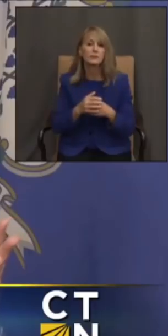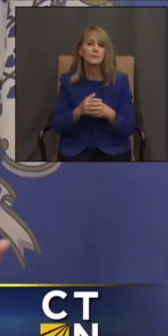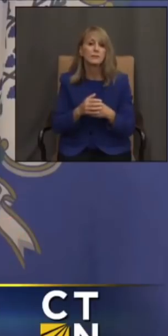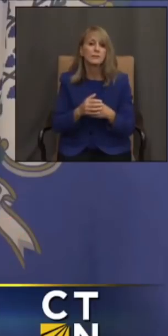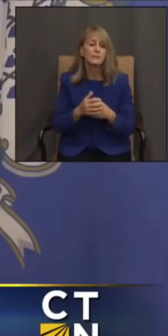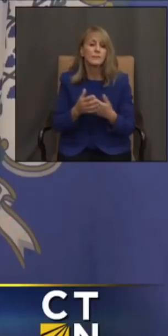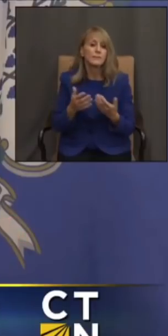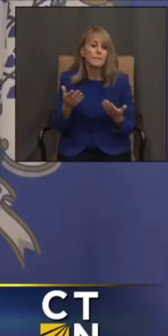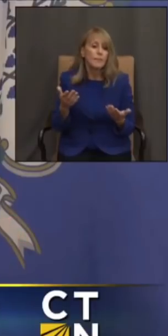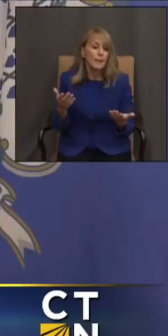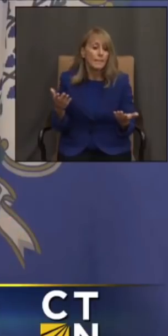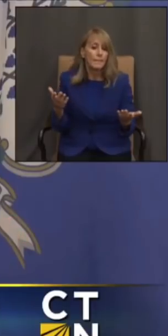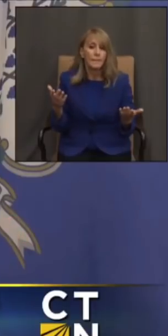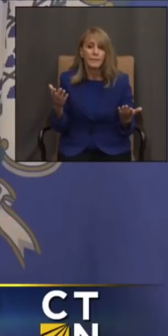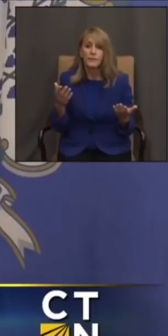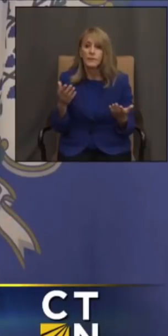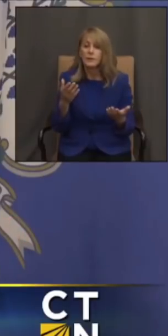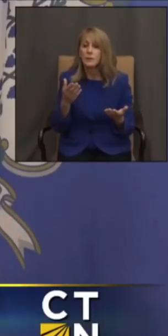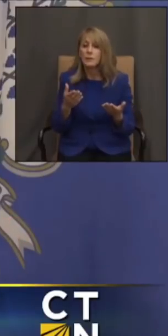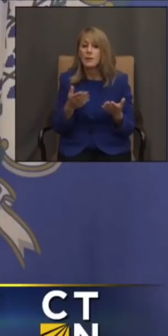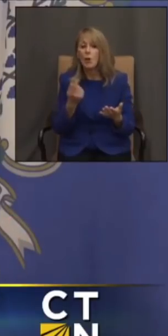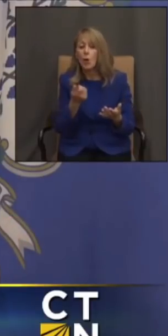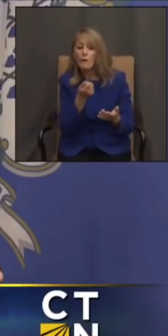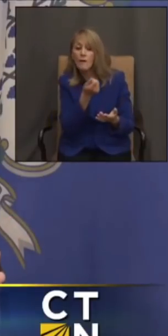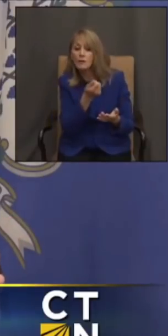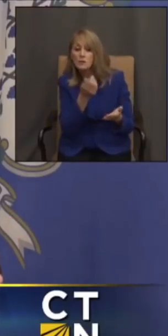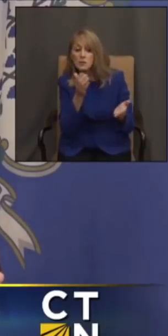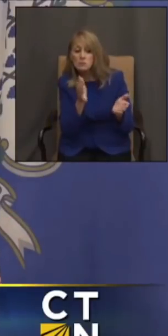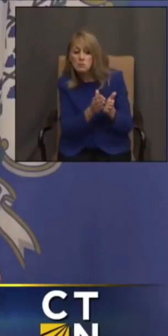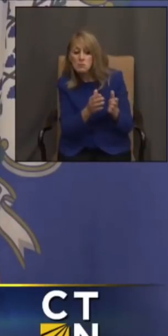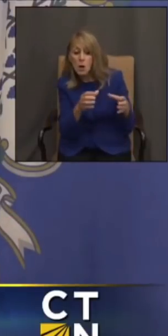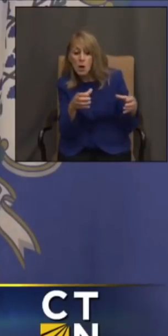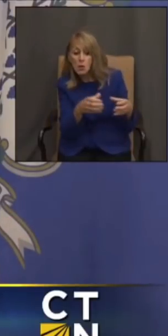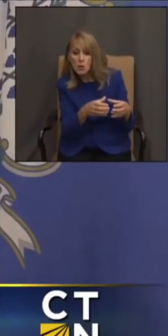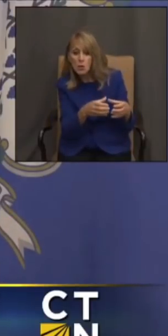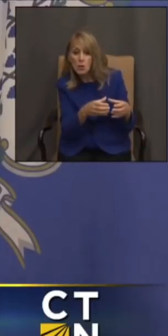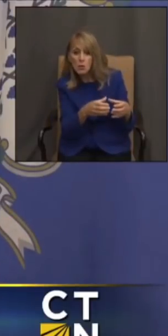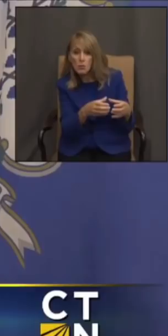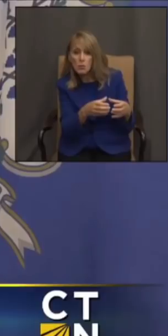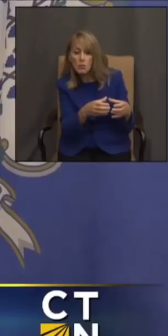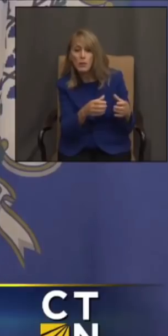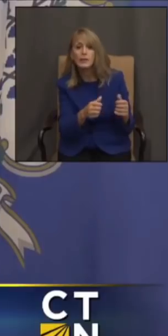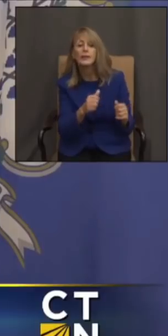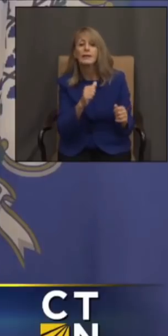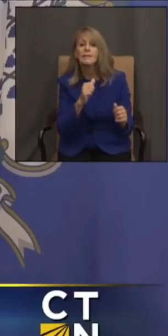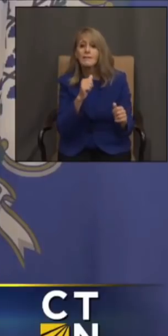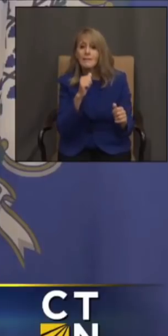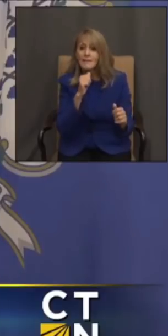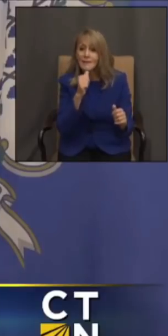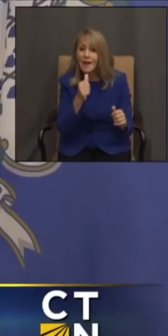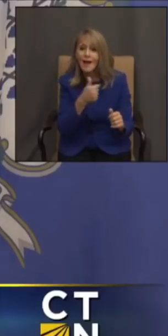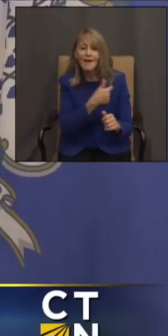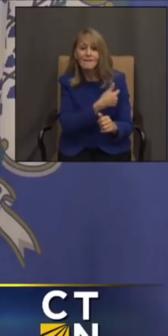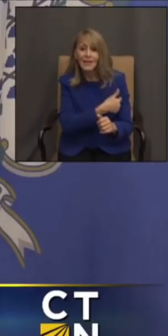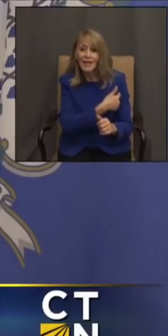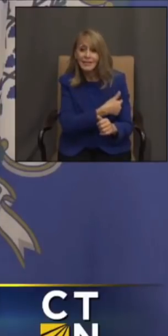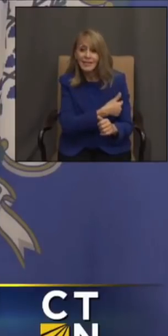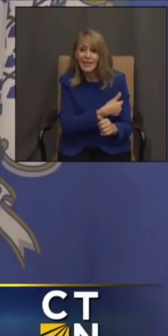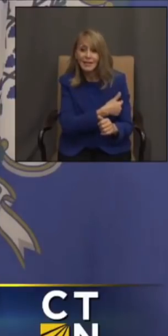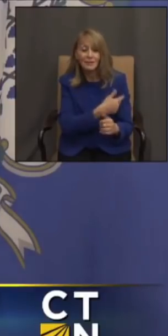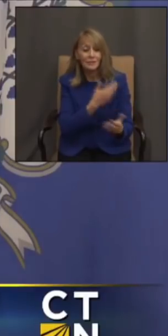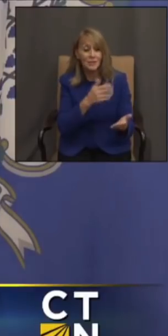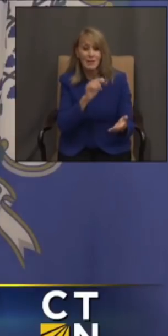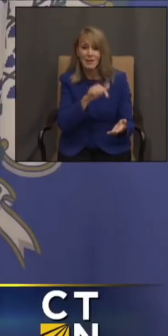small group of people who are unvaccinated, every time they get infected, there's one more chance for this variant